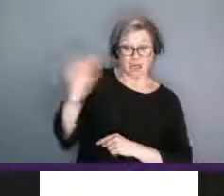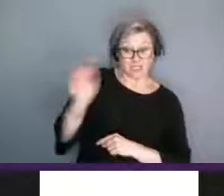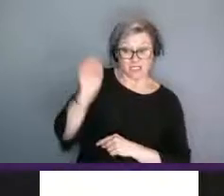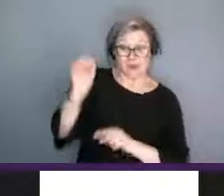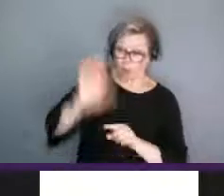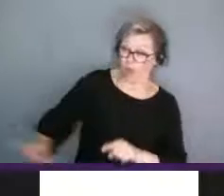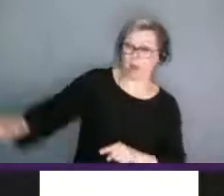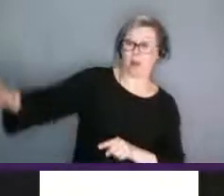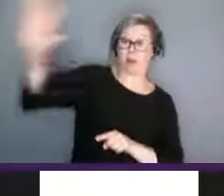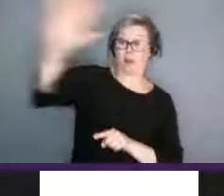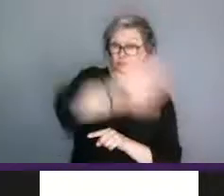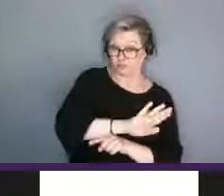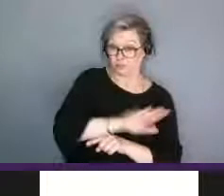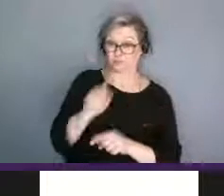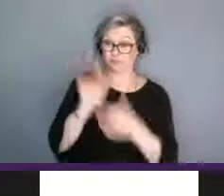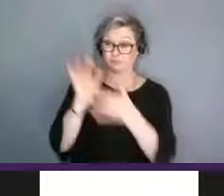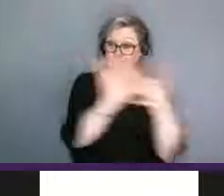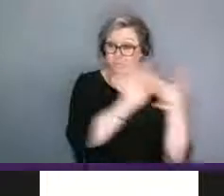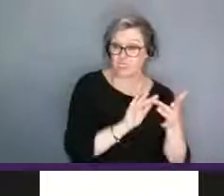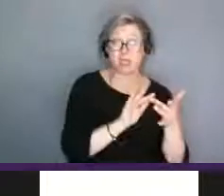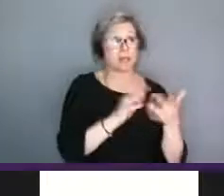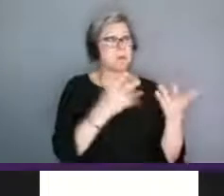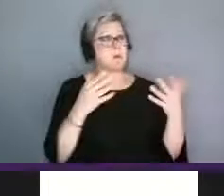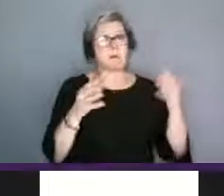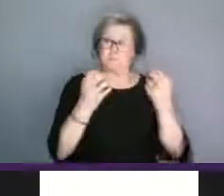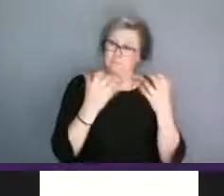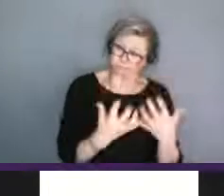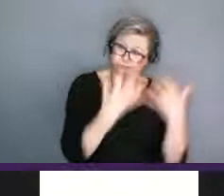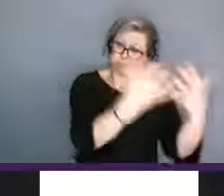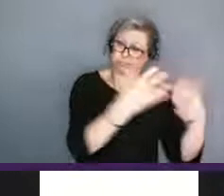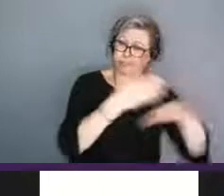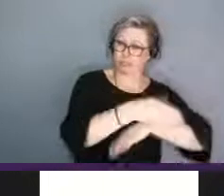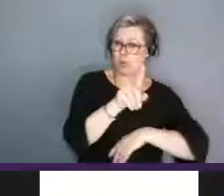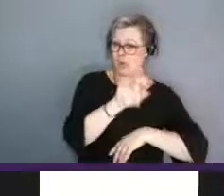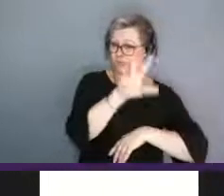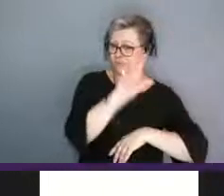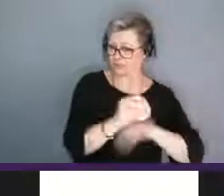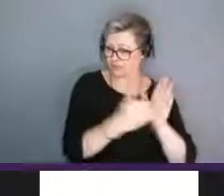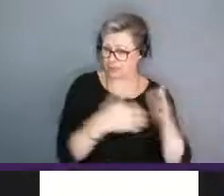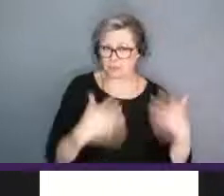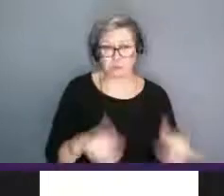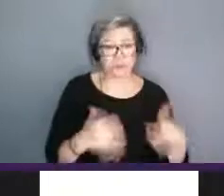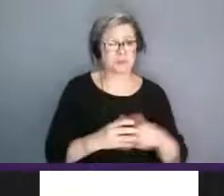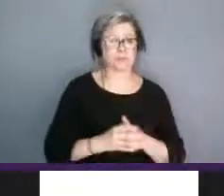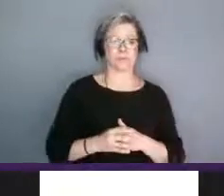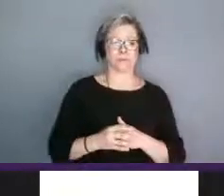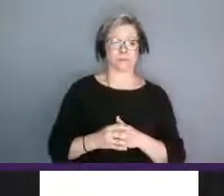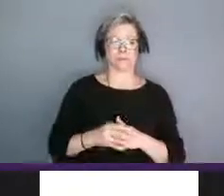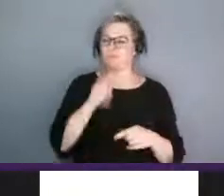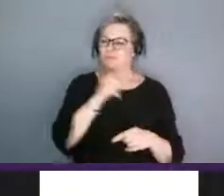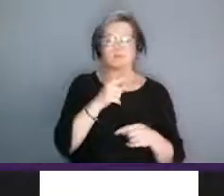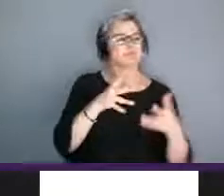reaching audiences of over 150,000 people, primary to underserved audience in rural and small